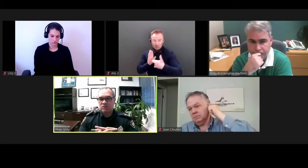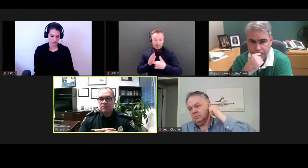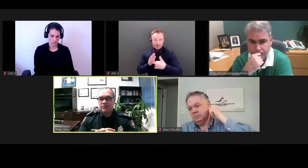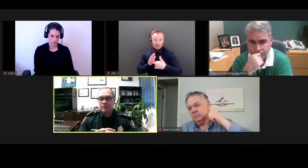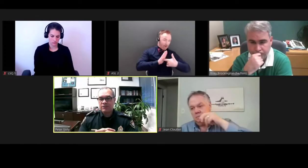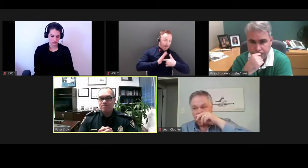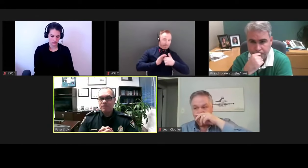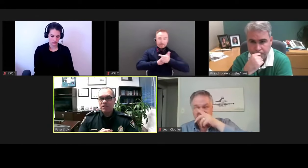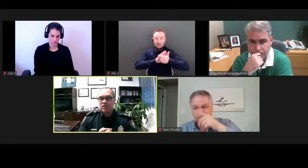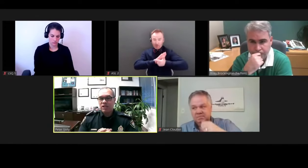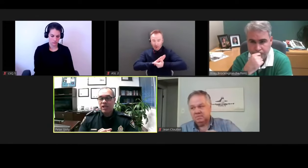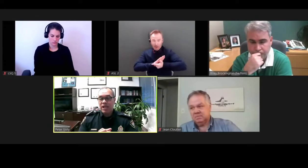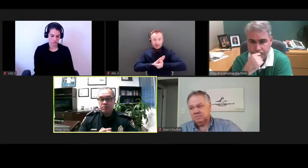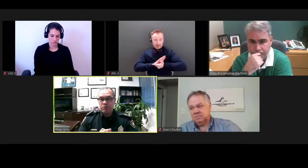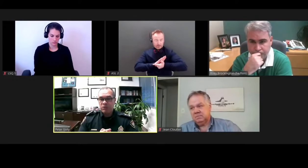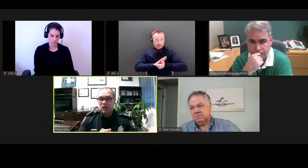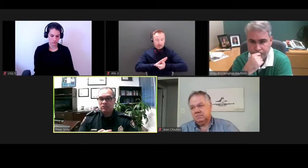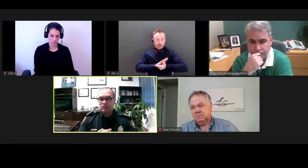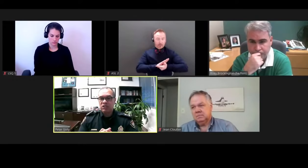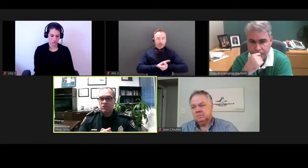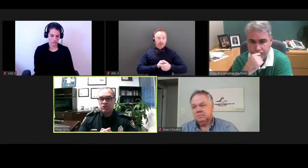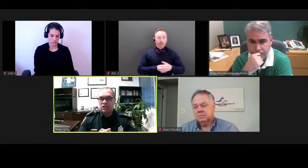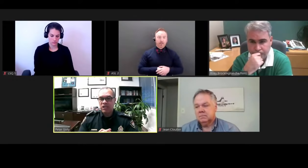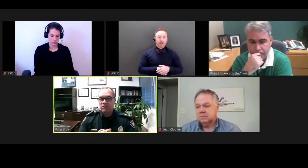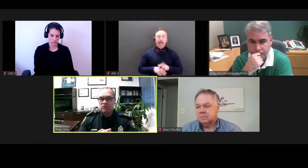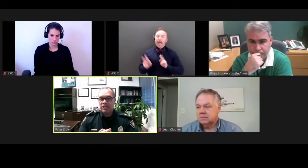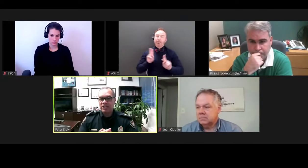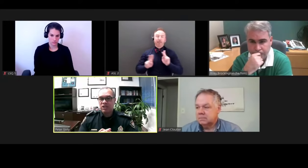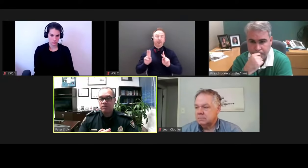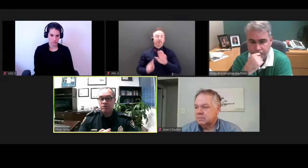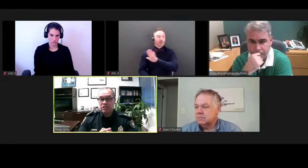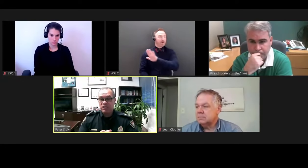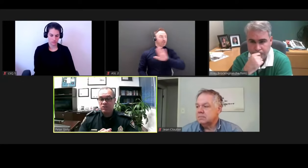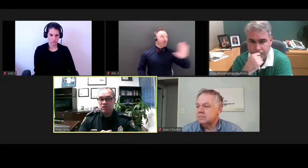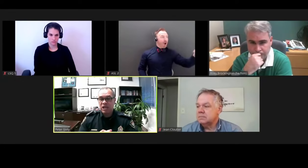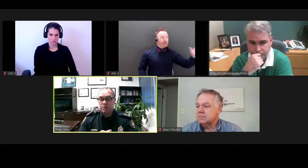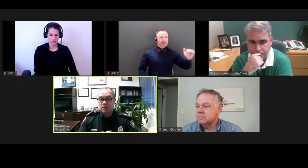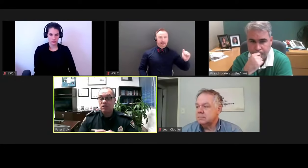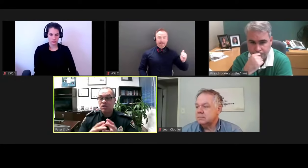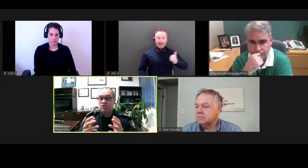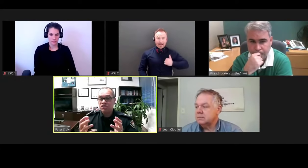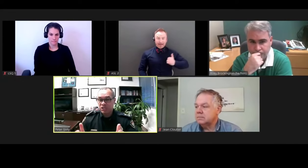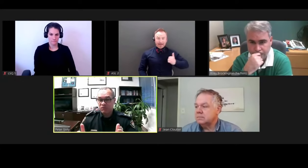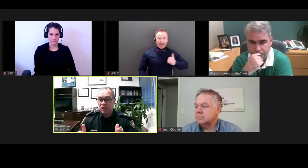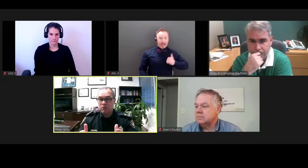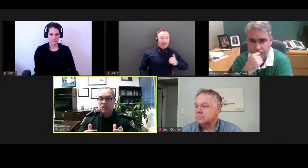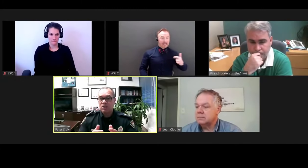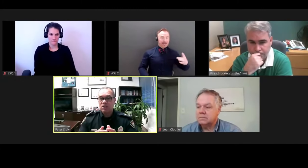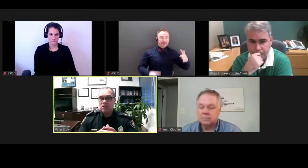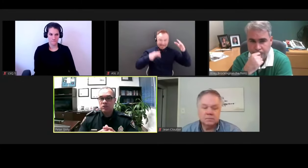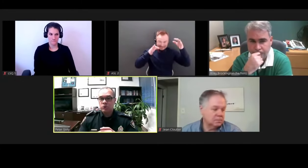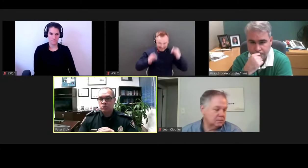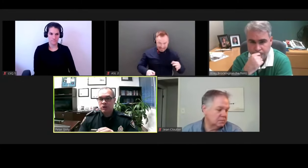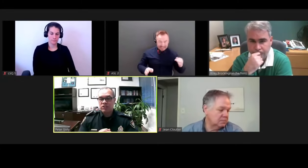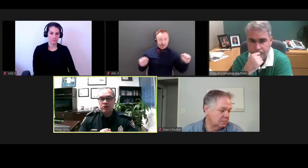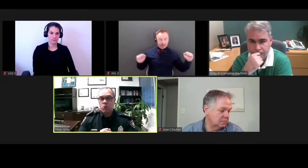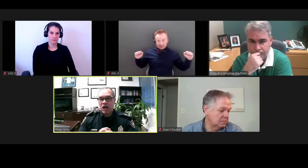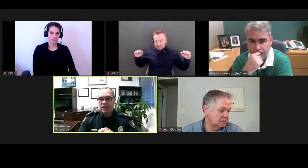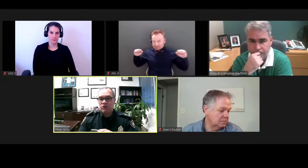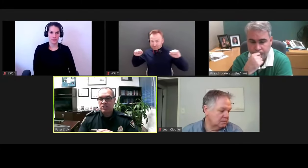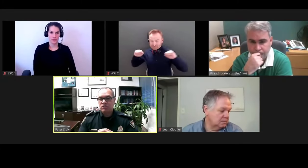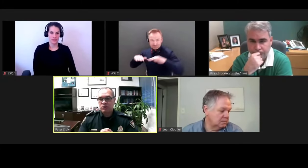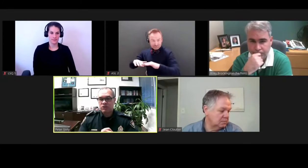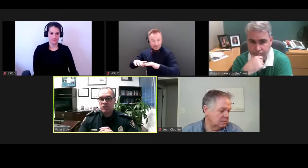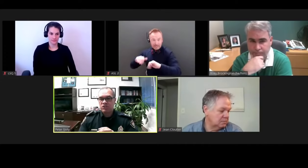laws. And people across this country have decided to come to the nation's capital, the city of Ottawa, to express a